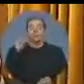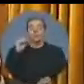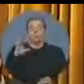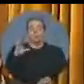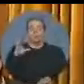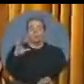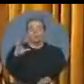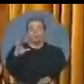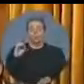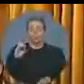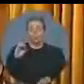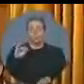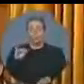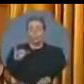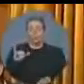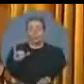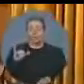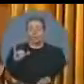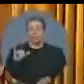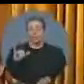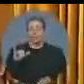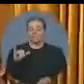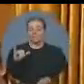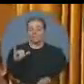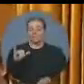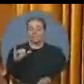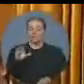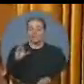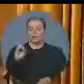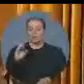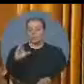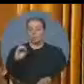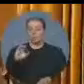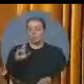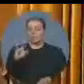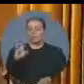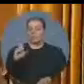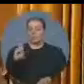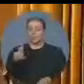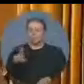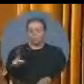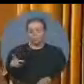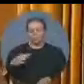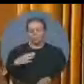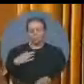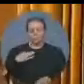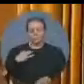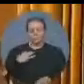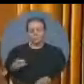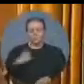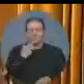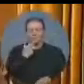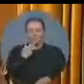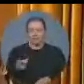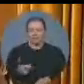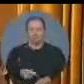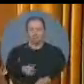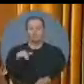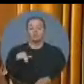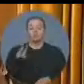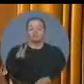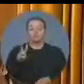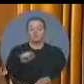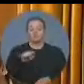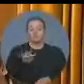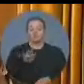Mégantic-L'Érable. On January 24th, 2006, there was a transfer from the Liberal Party to Mr.